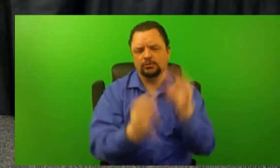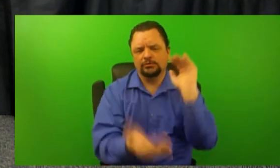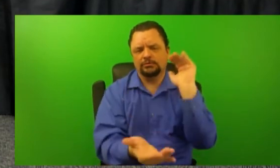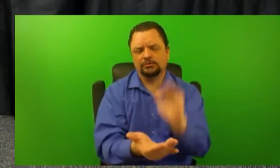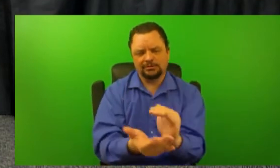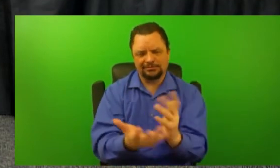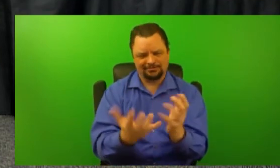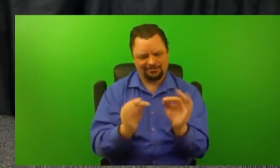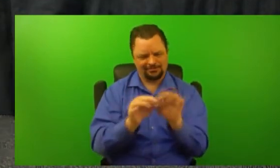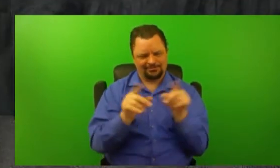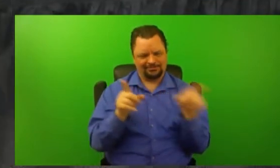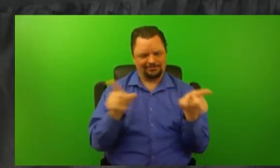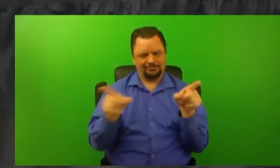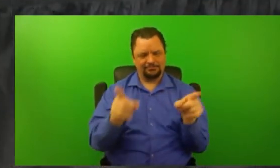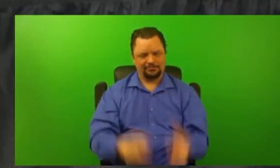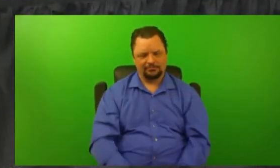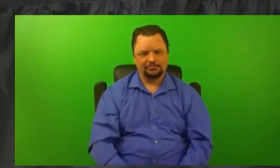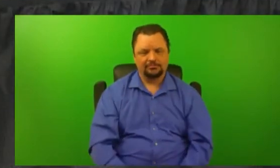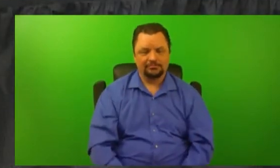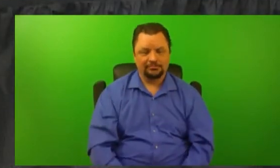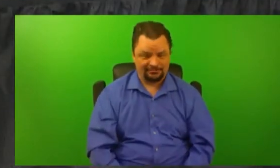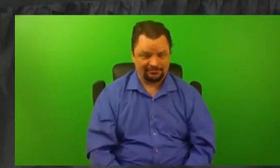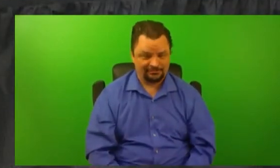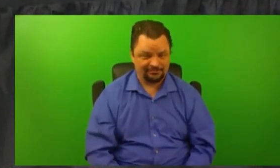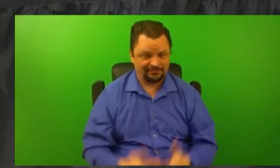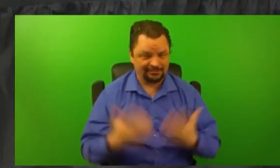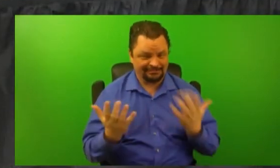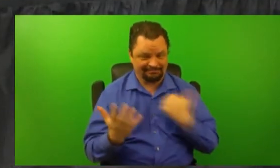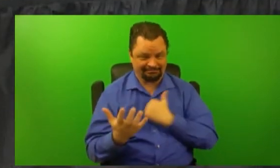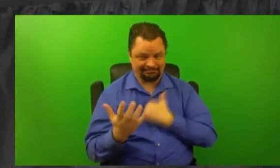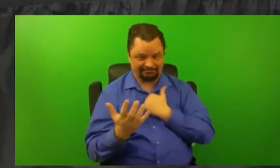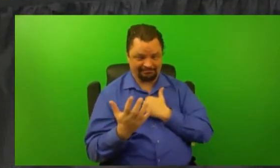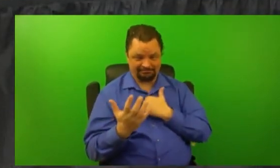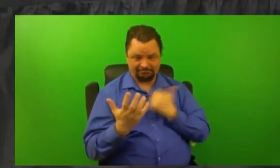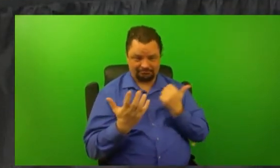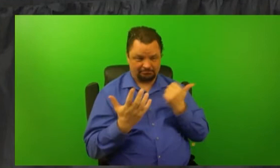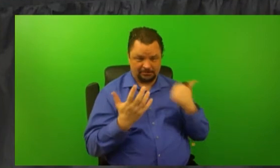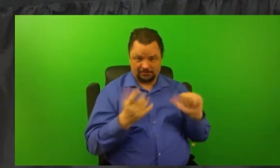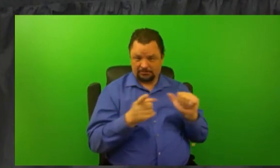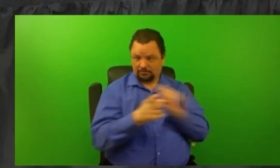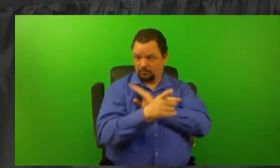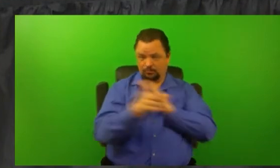I'm sorry, any other board members we haven't heard from on this particular subject?